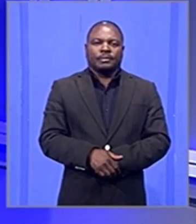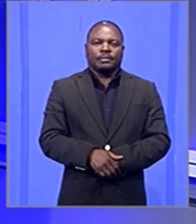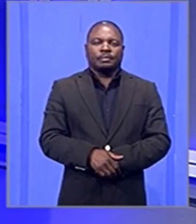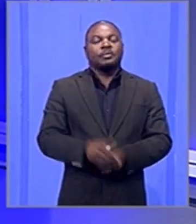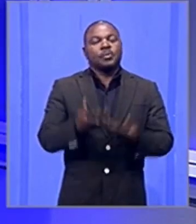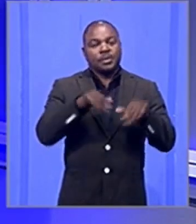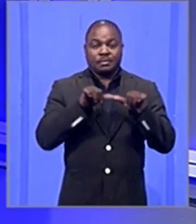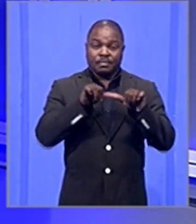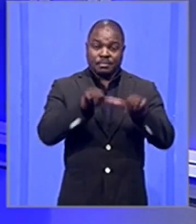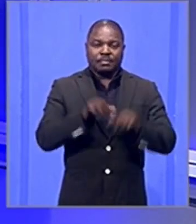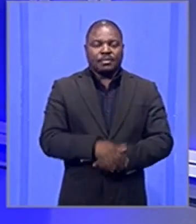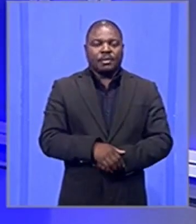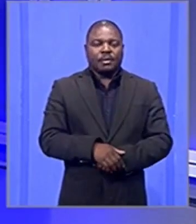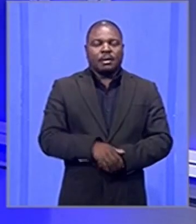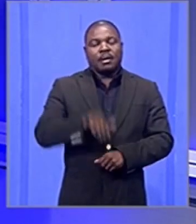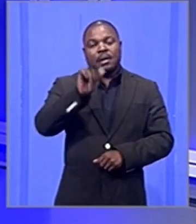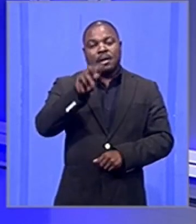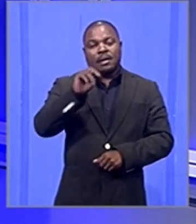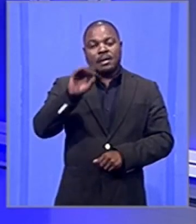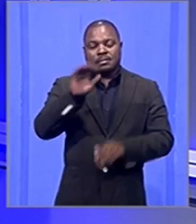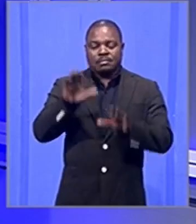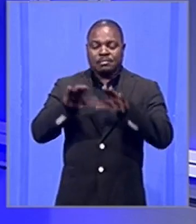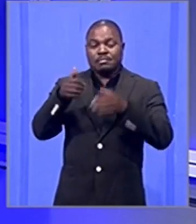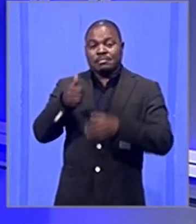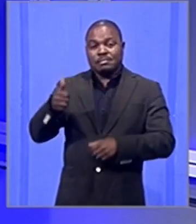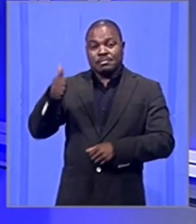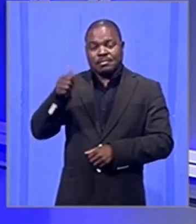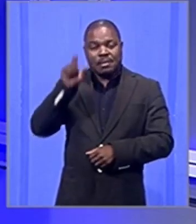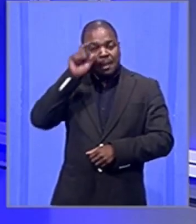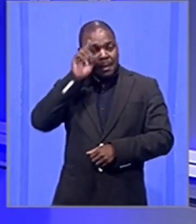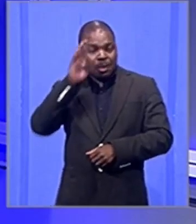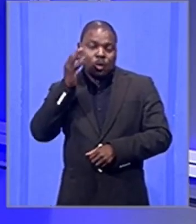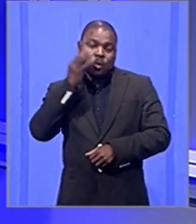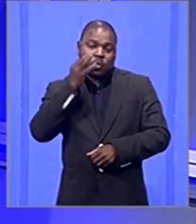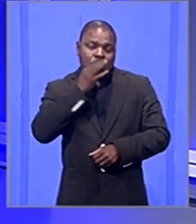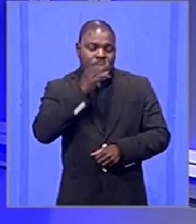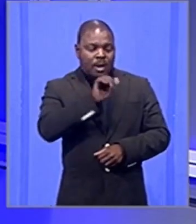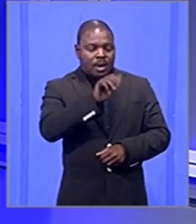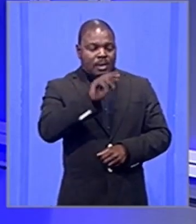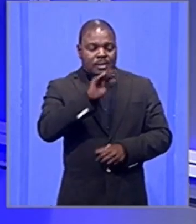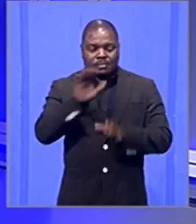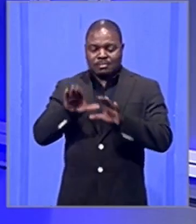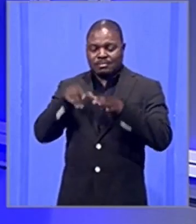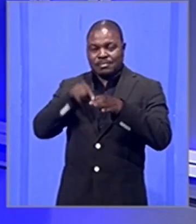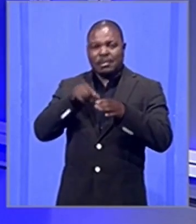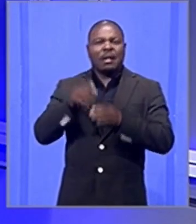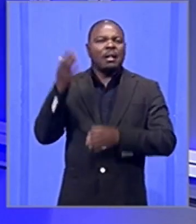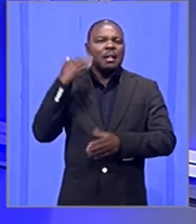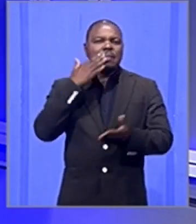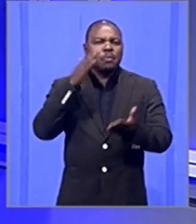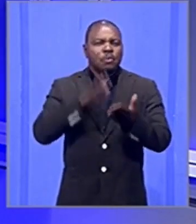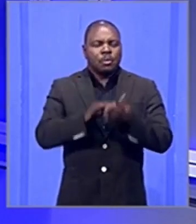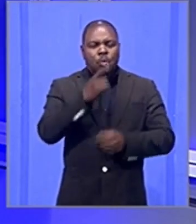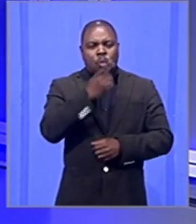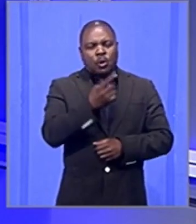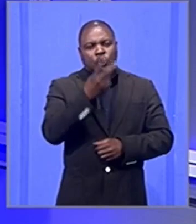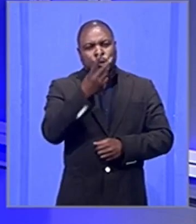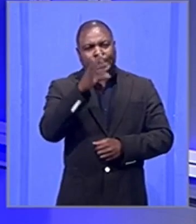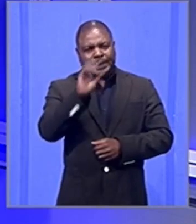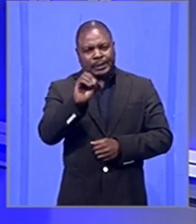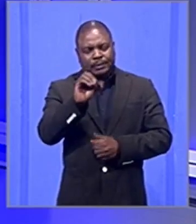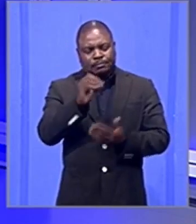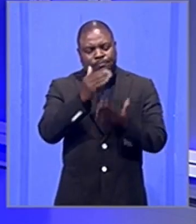Moiratela pele ka ditaba tse re mongodi e moholo wa ANC Fikile Mbalula o re mokga o busang o fihlelletse diperesente tse 70 tsa ditshepiso tse